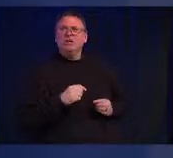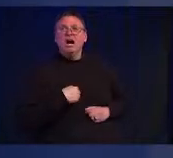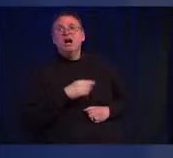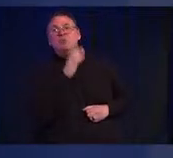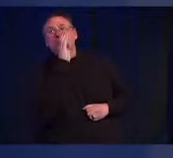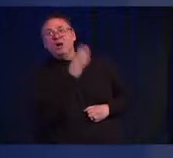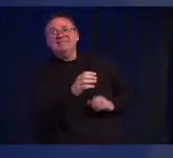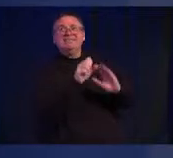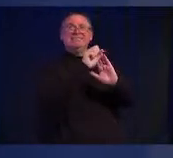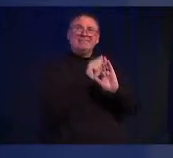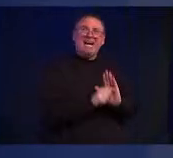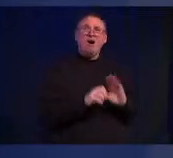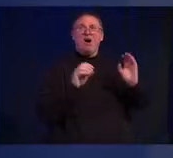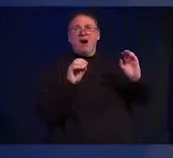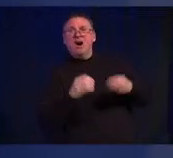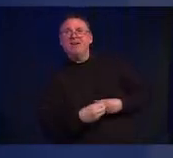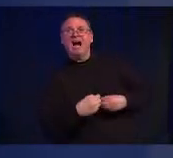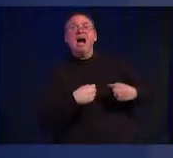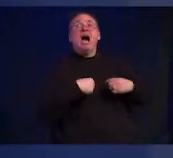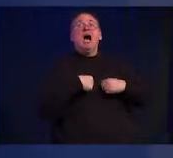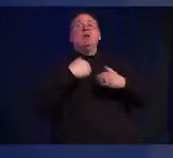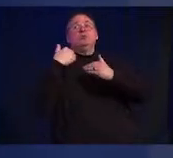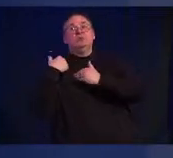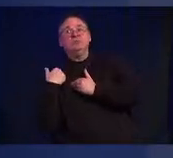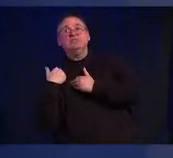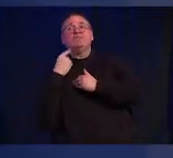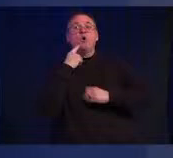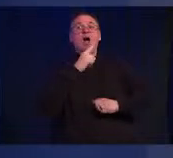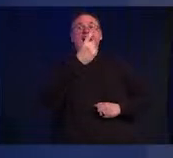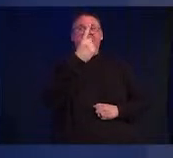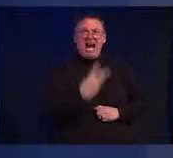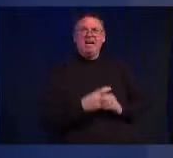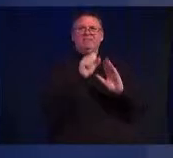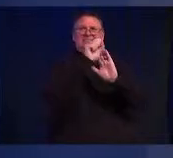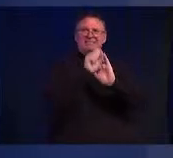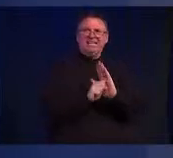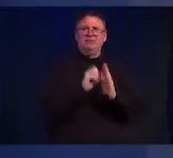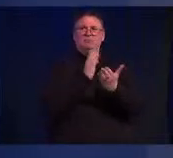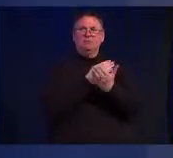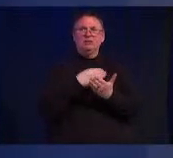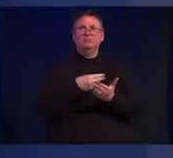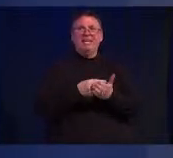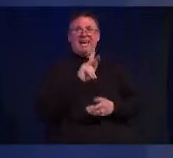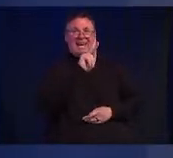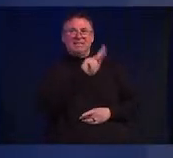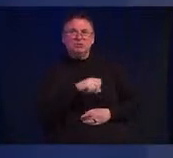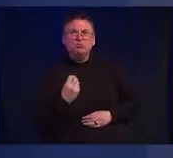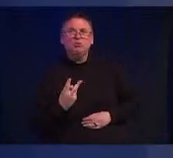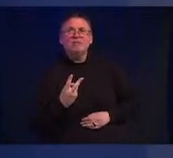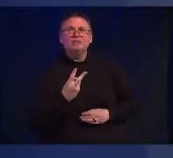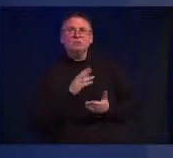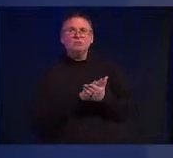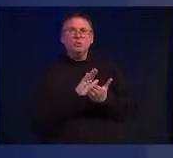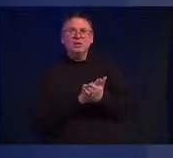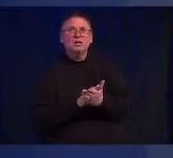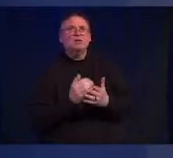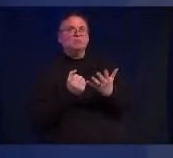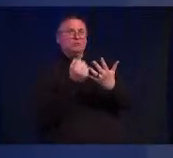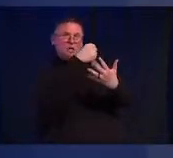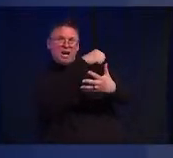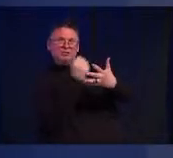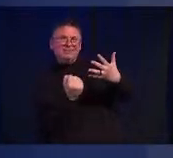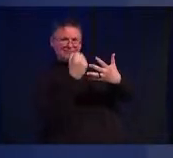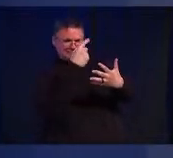state office, I was responsible for over half of the state budget, which is the K-12 budget. And what we did is prioritize. And when you budget based